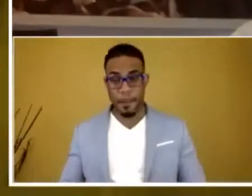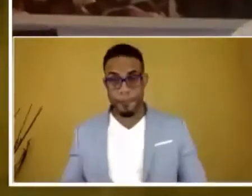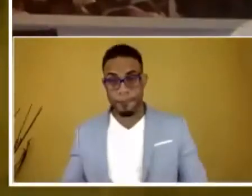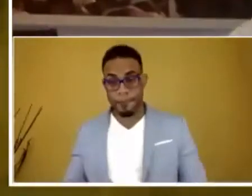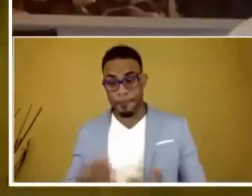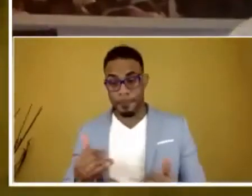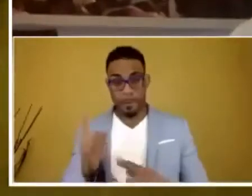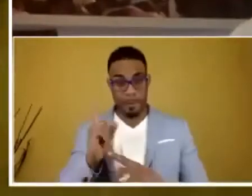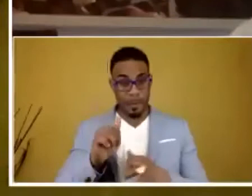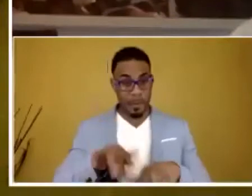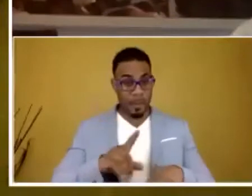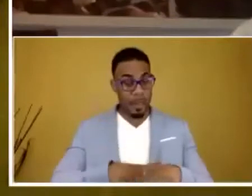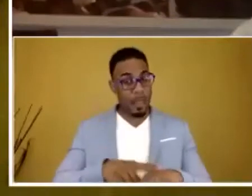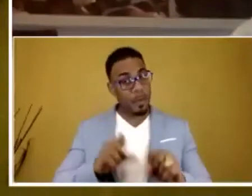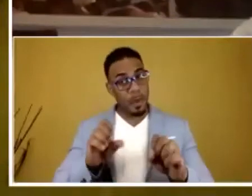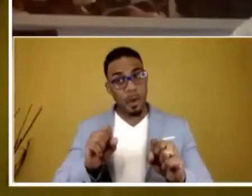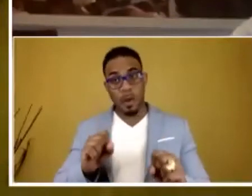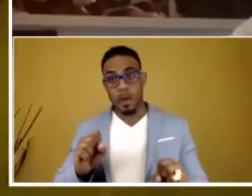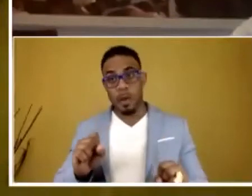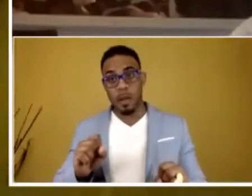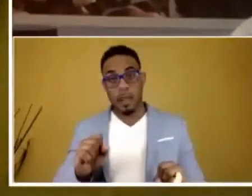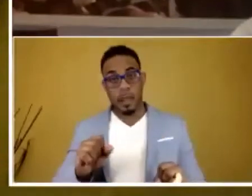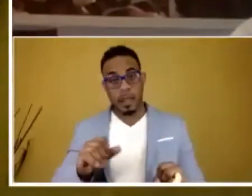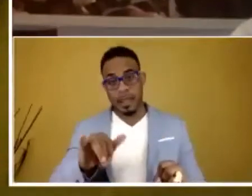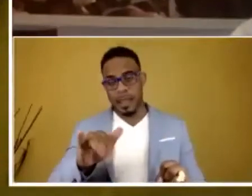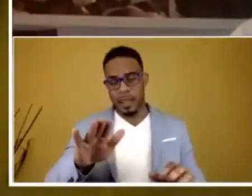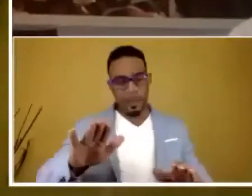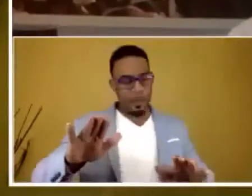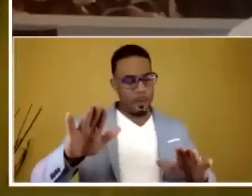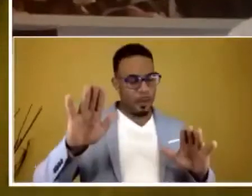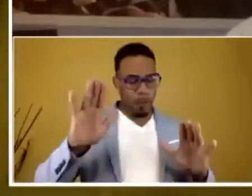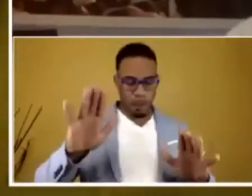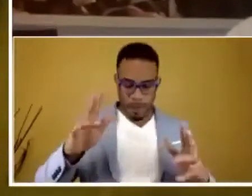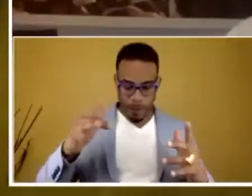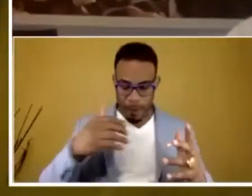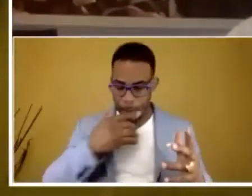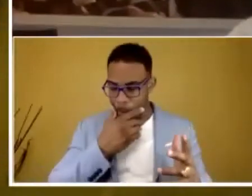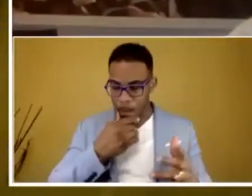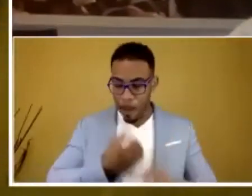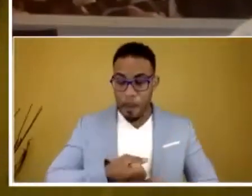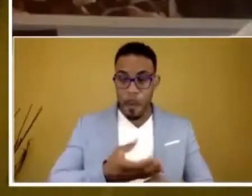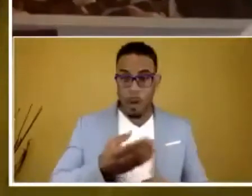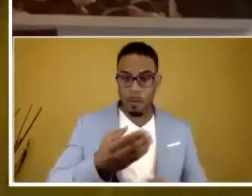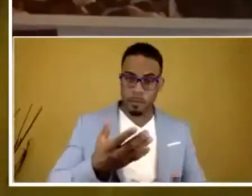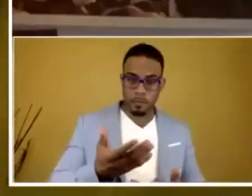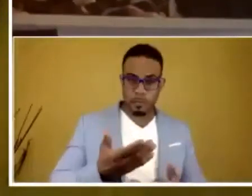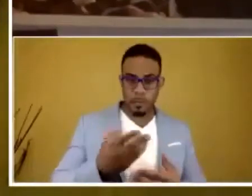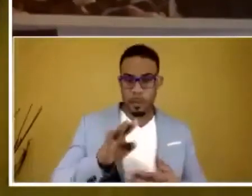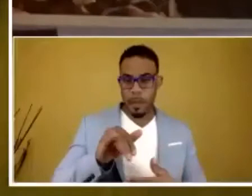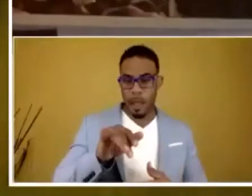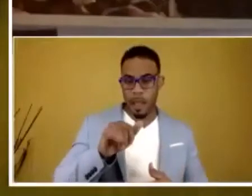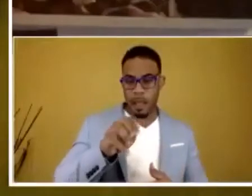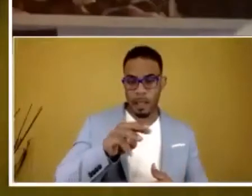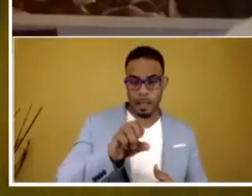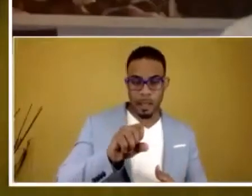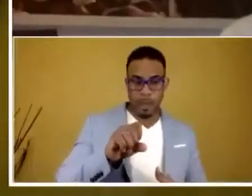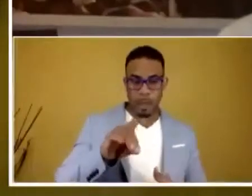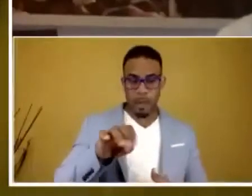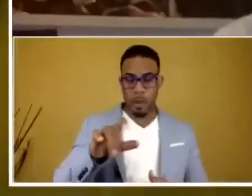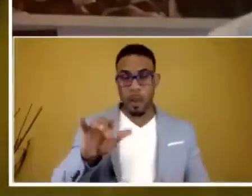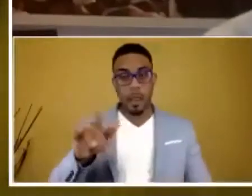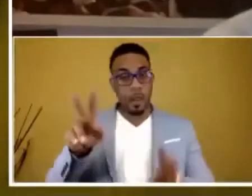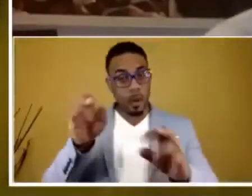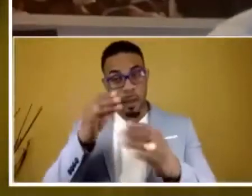moment in time. In that great poem, hymn by James Russell Lowell that he quotes at the end,